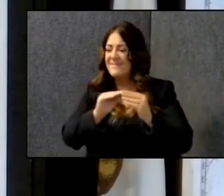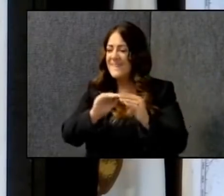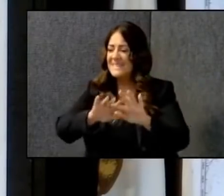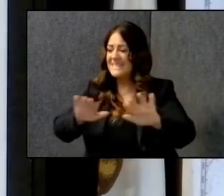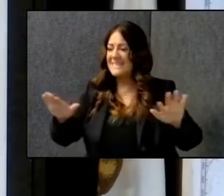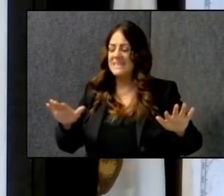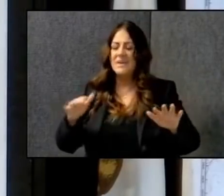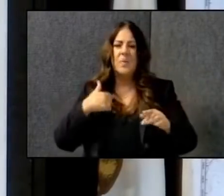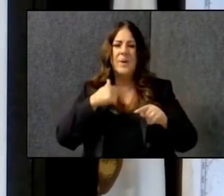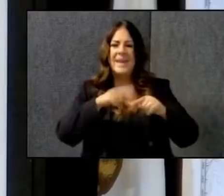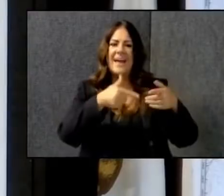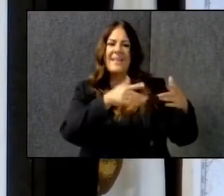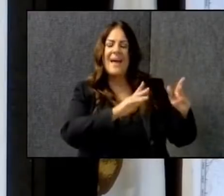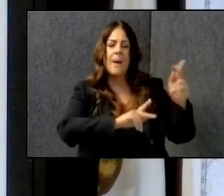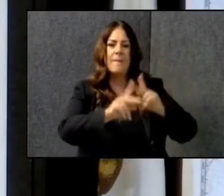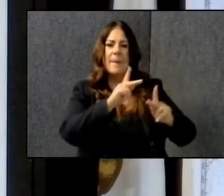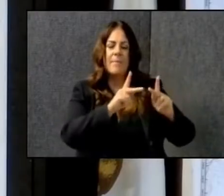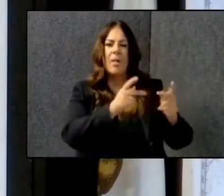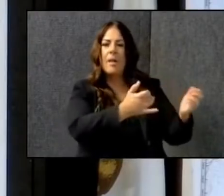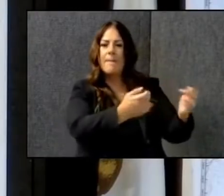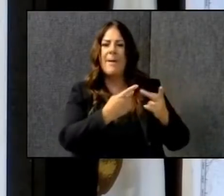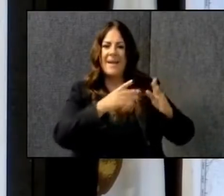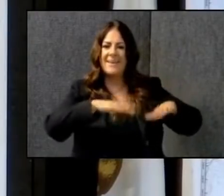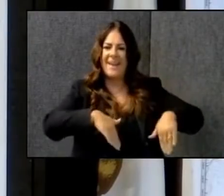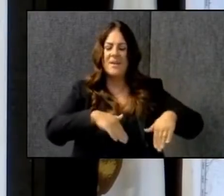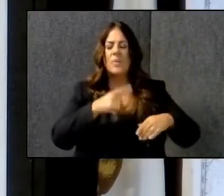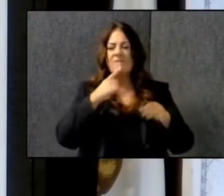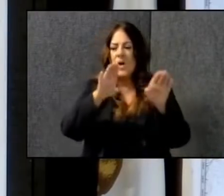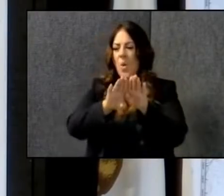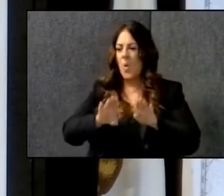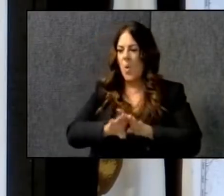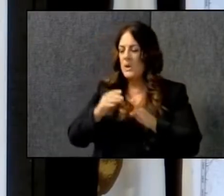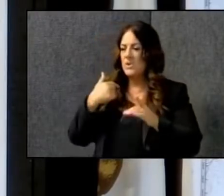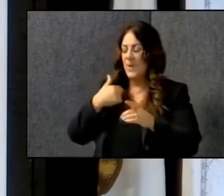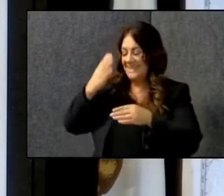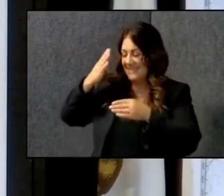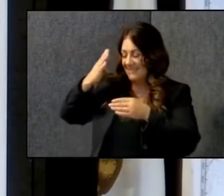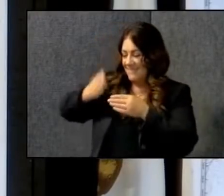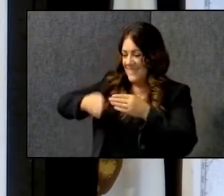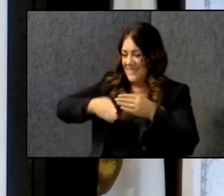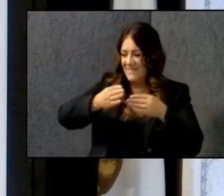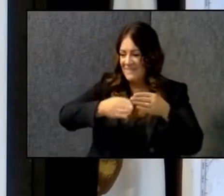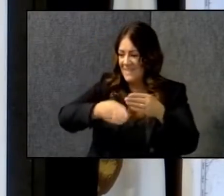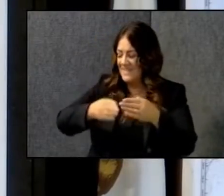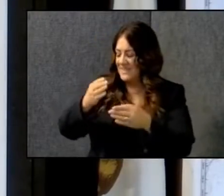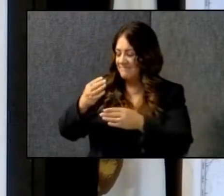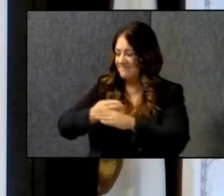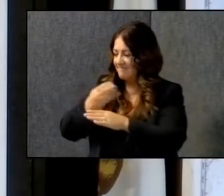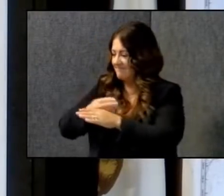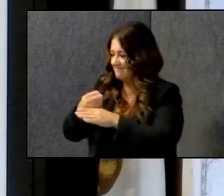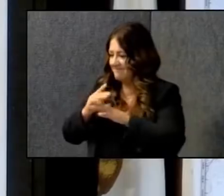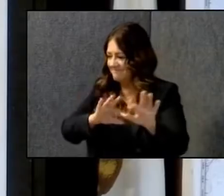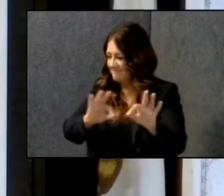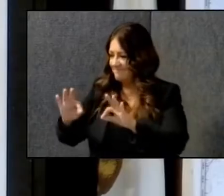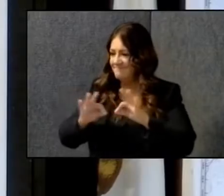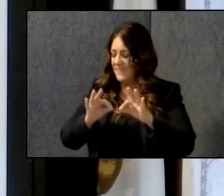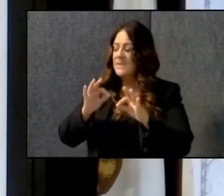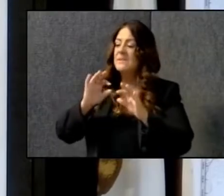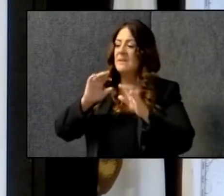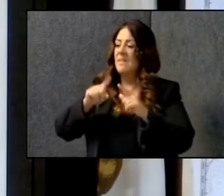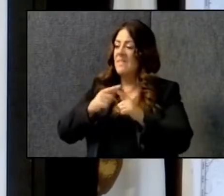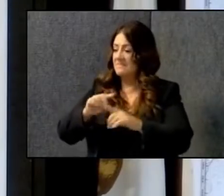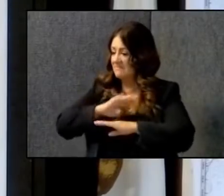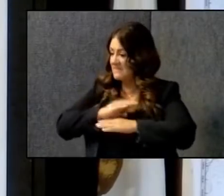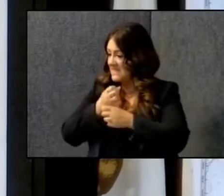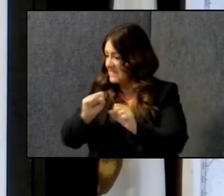in driving those highways, that's why they are remaining closed. But we are doing everything in our power to work on getting those reopened. So